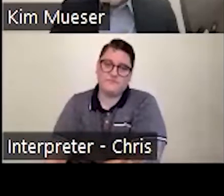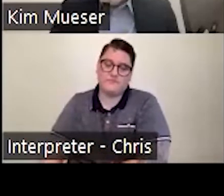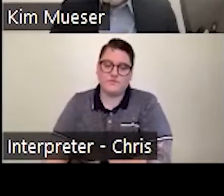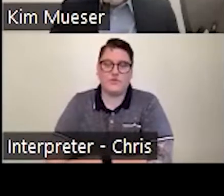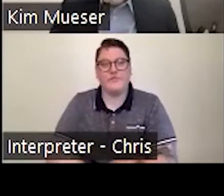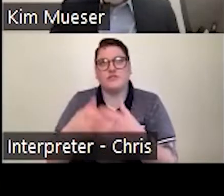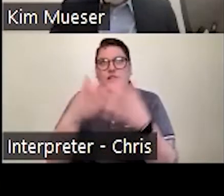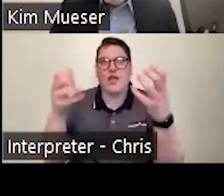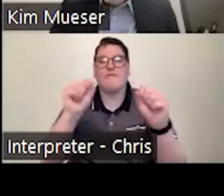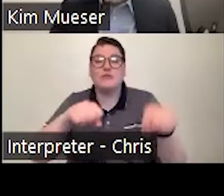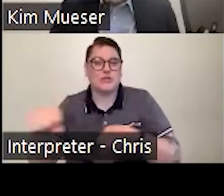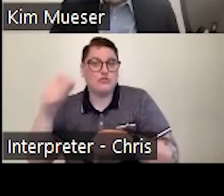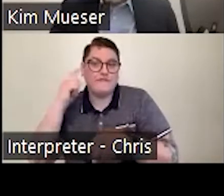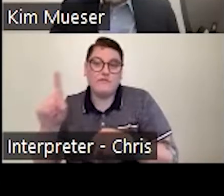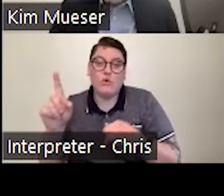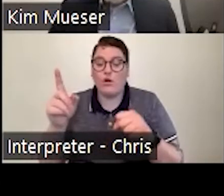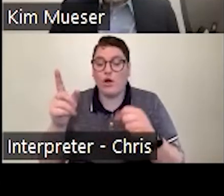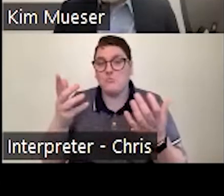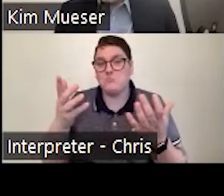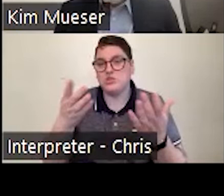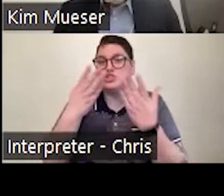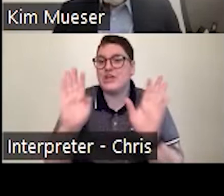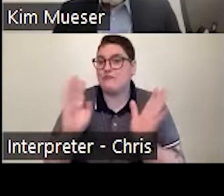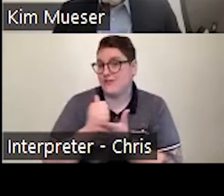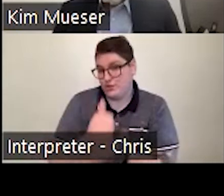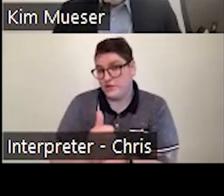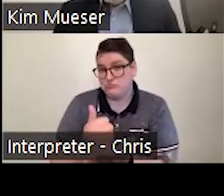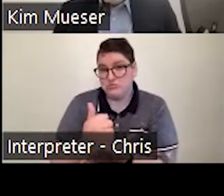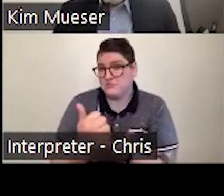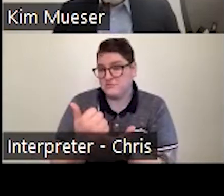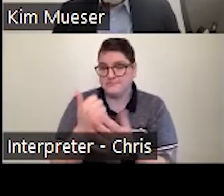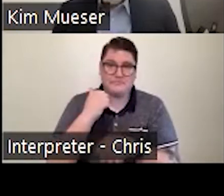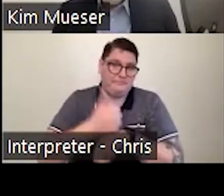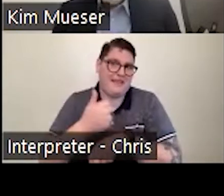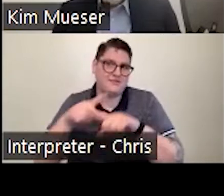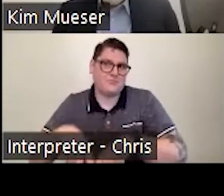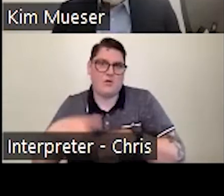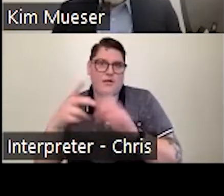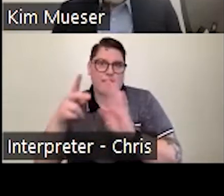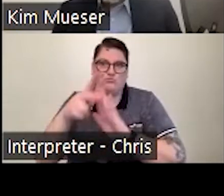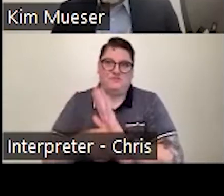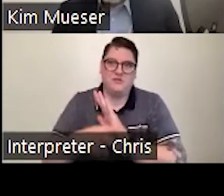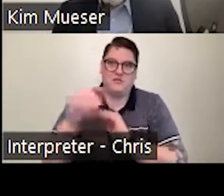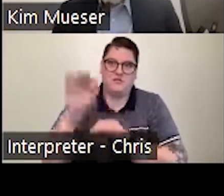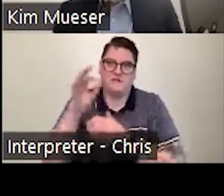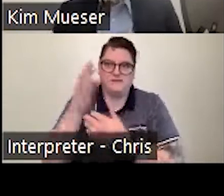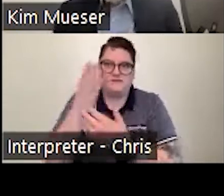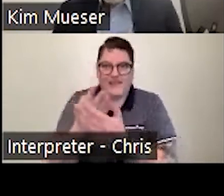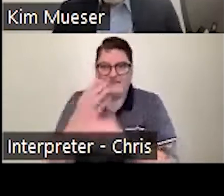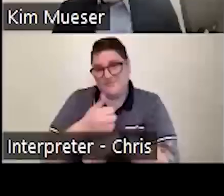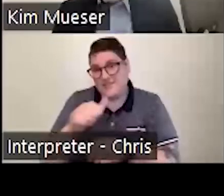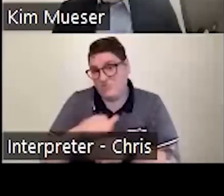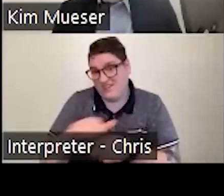potential for general interventions based on the principles of evidence-based